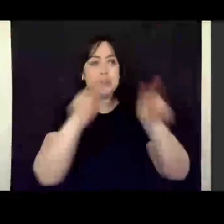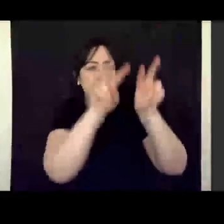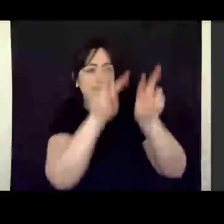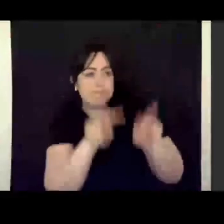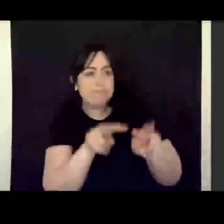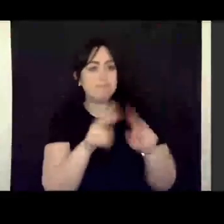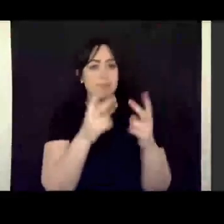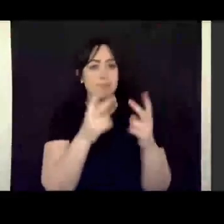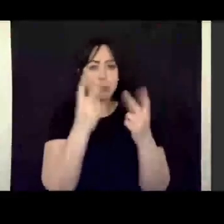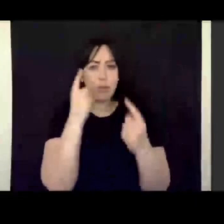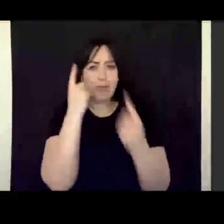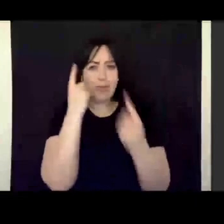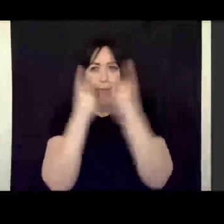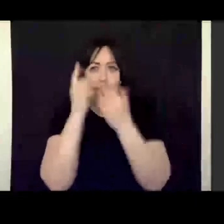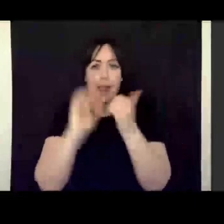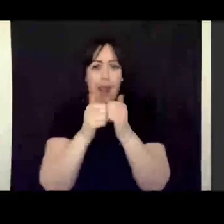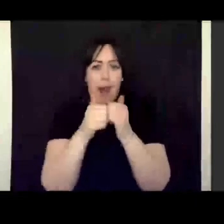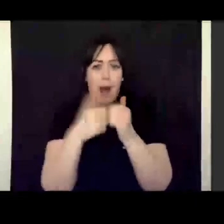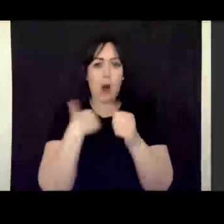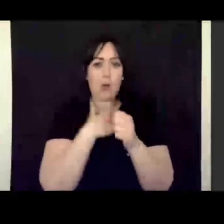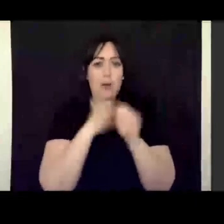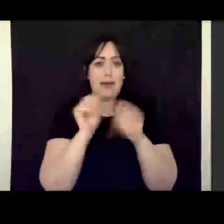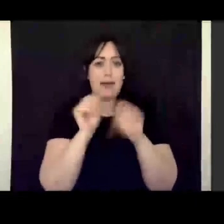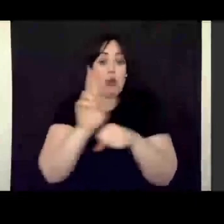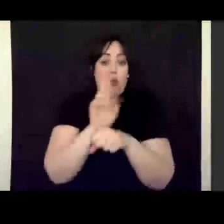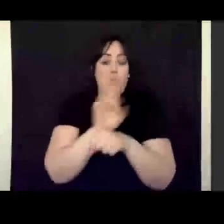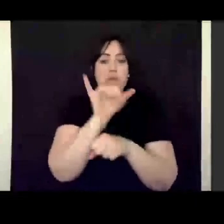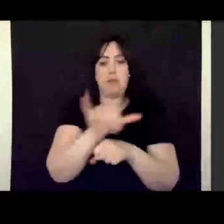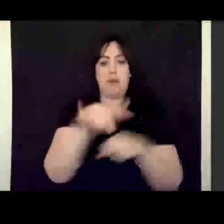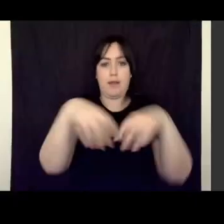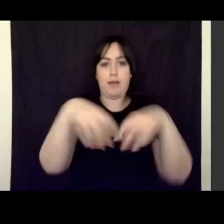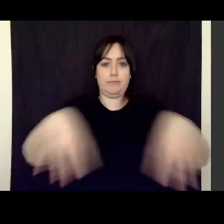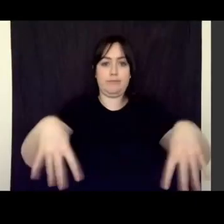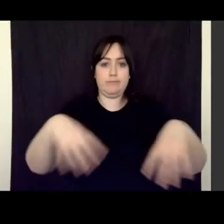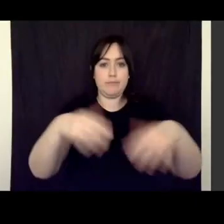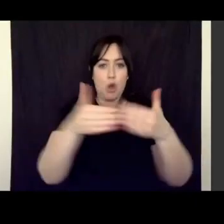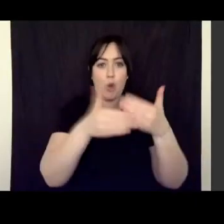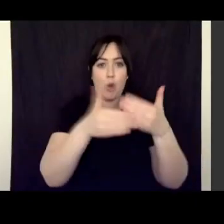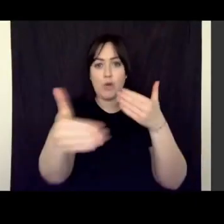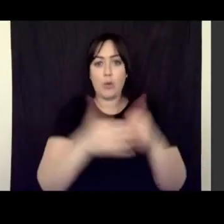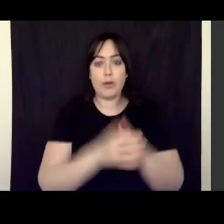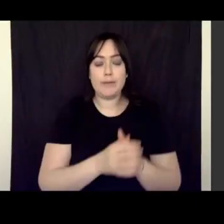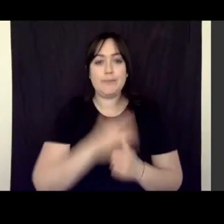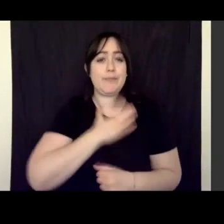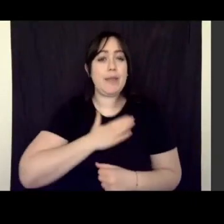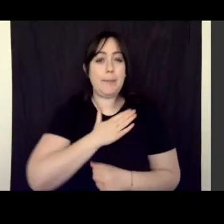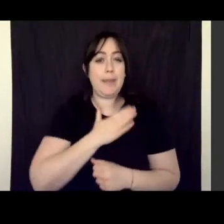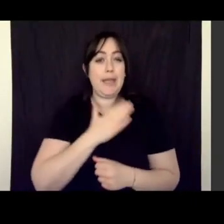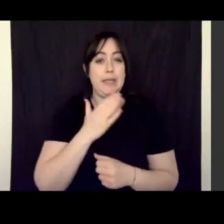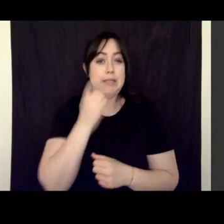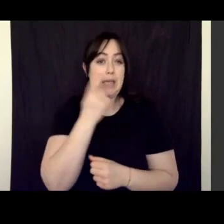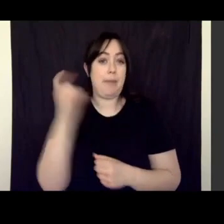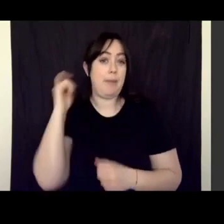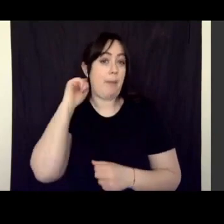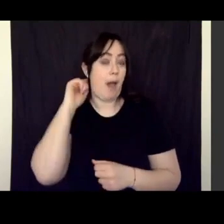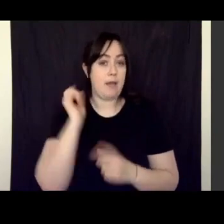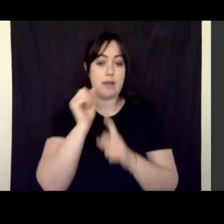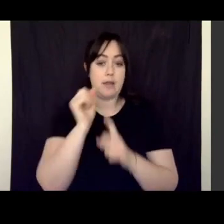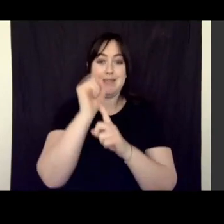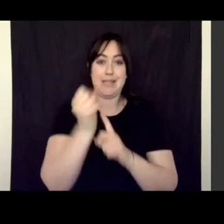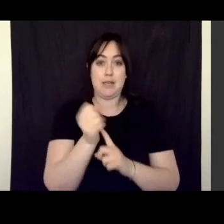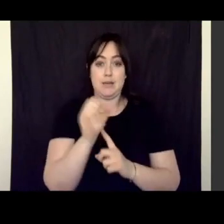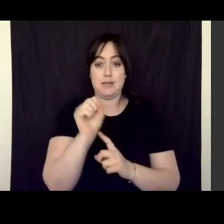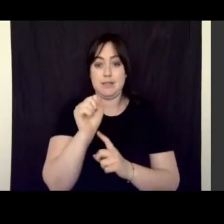going forward. Keep in mind that these scenarios are exemplary, and we recognize that they